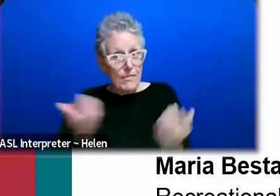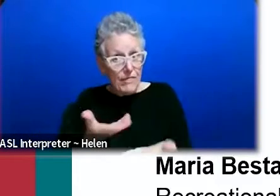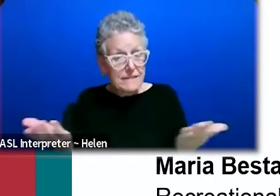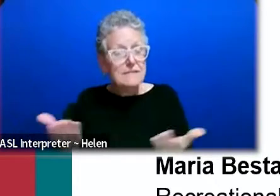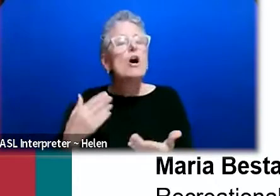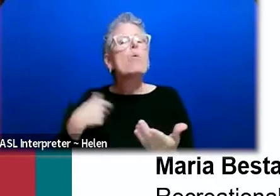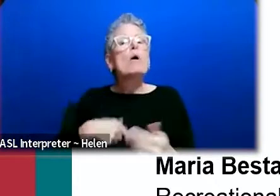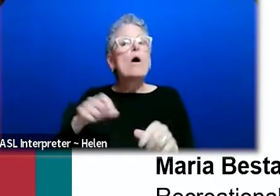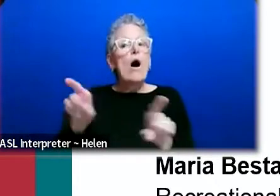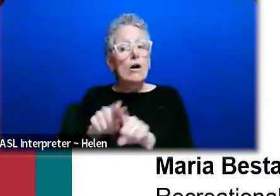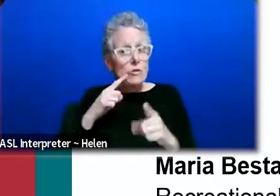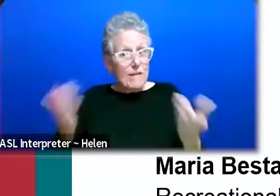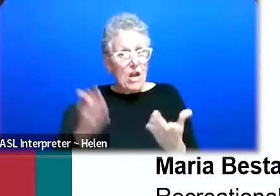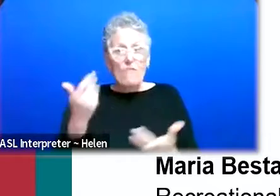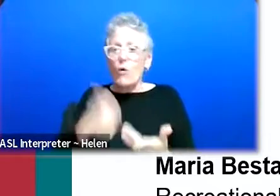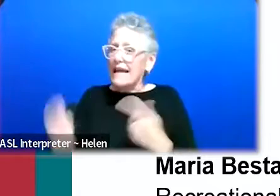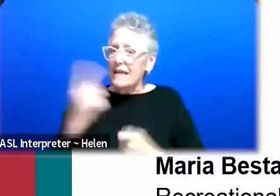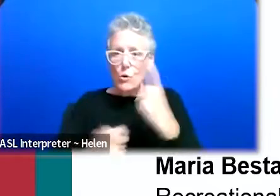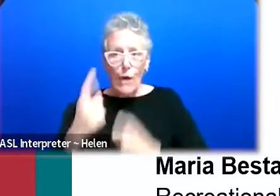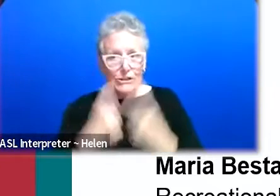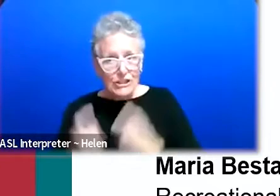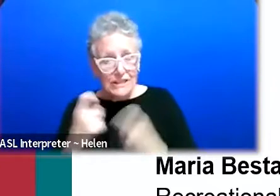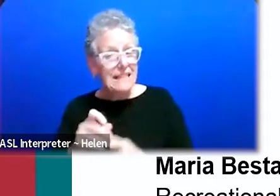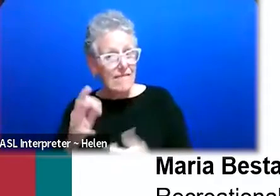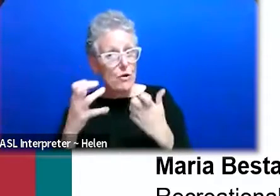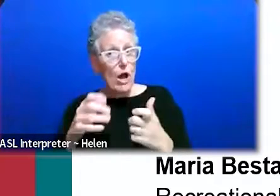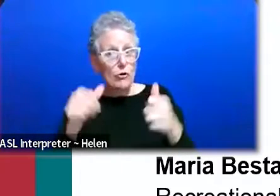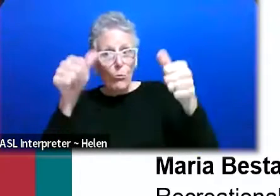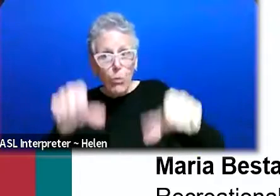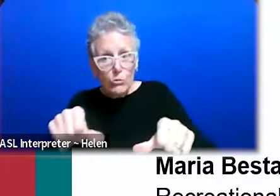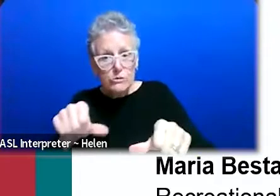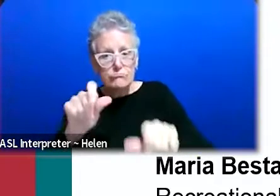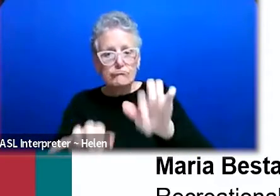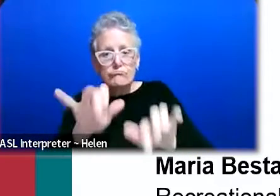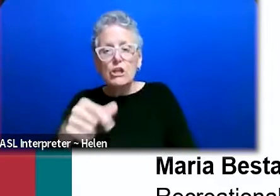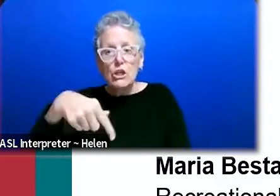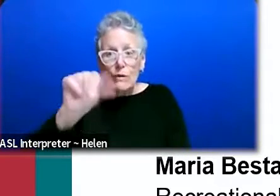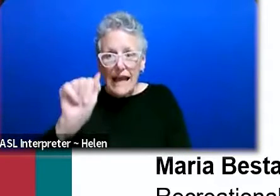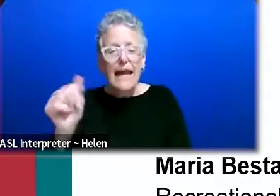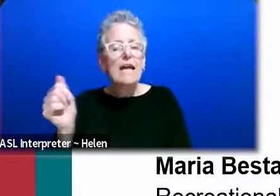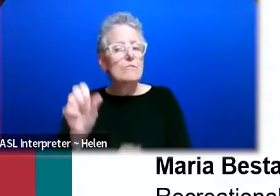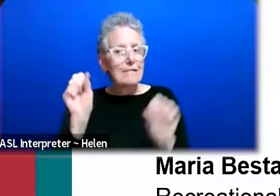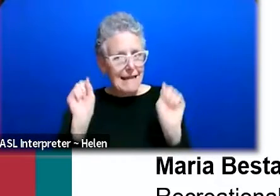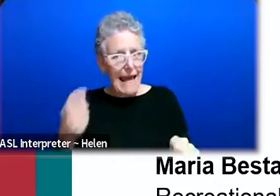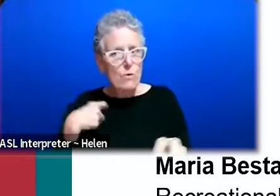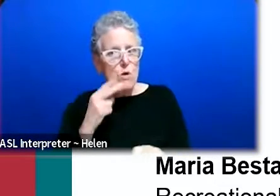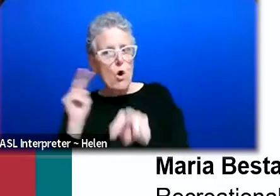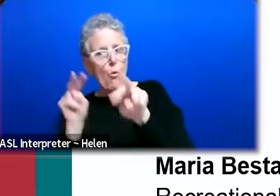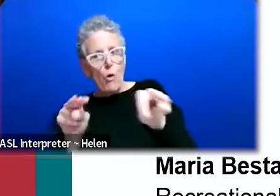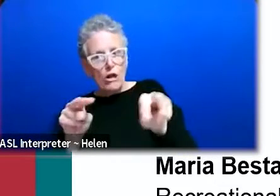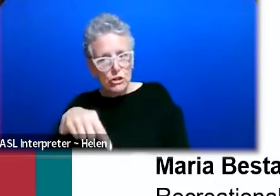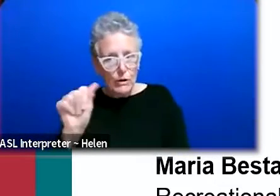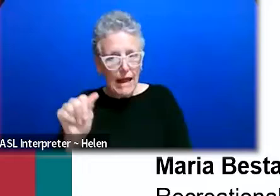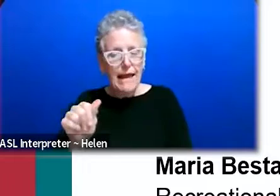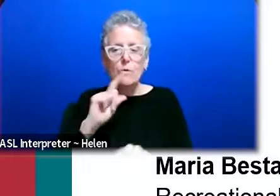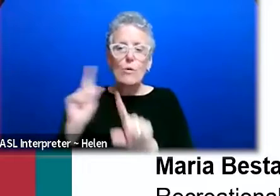be available for any questions. If you want to post them to the Q&A, feel free. We'll be monitoring that and address